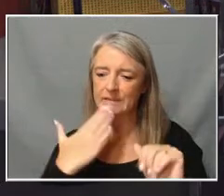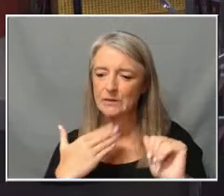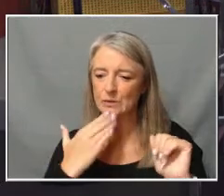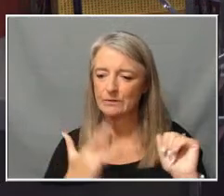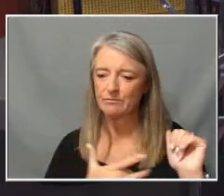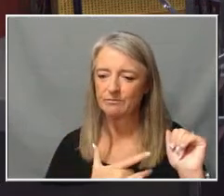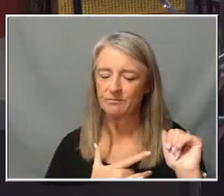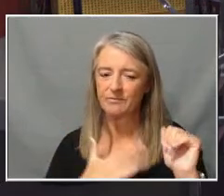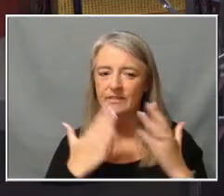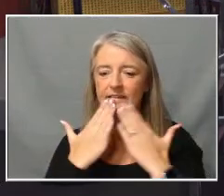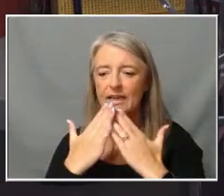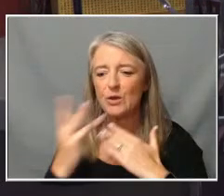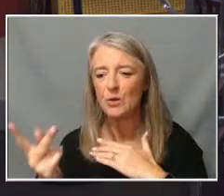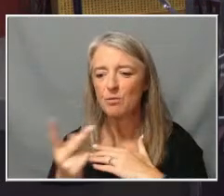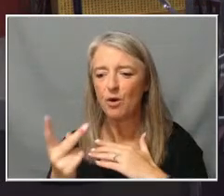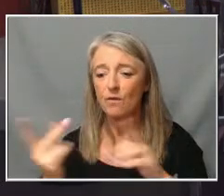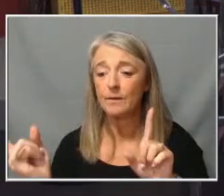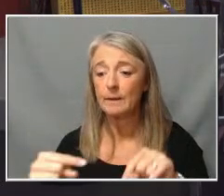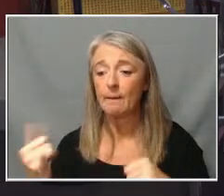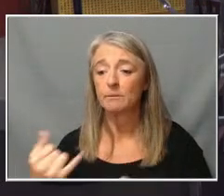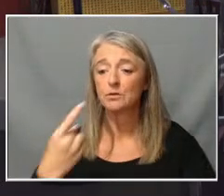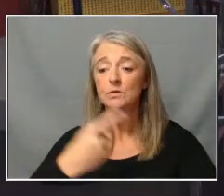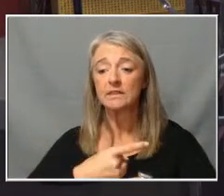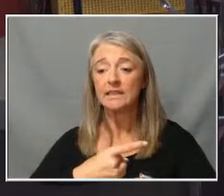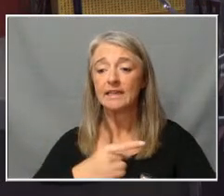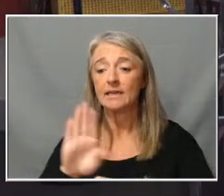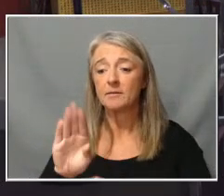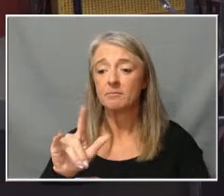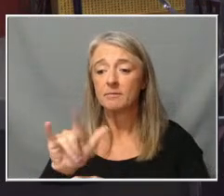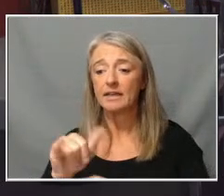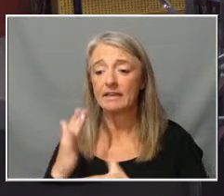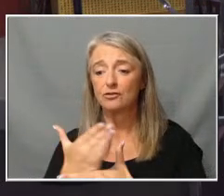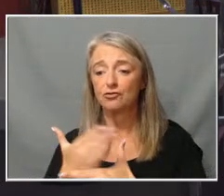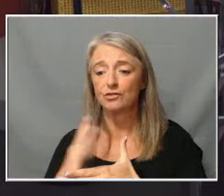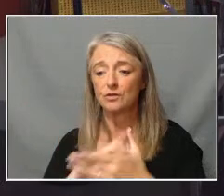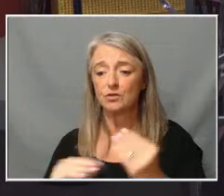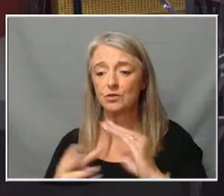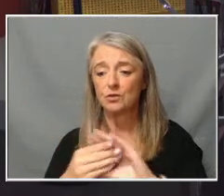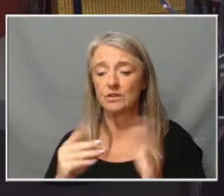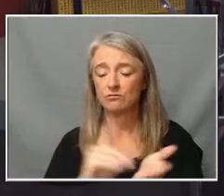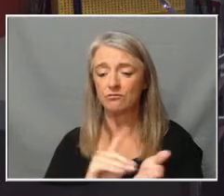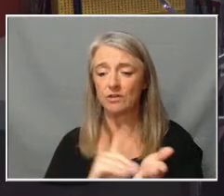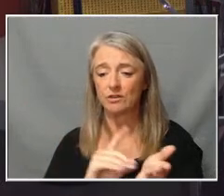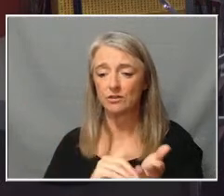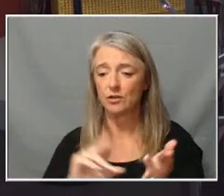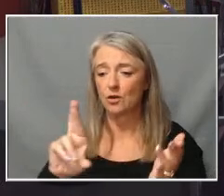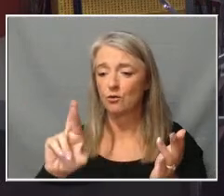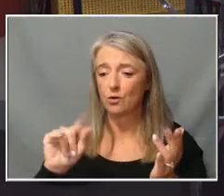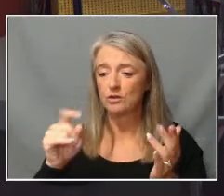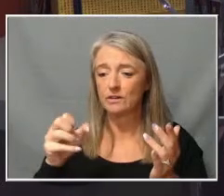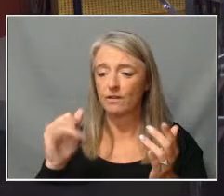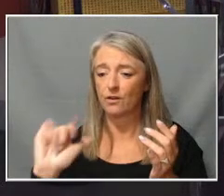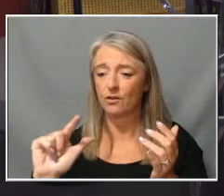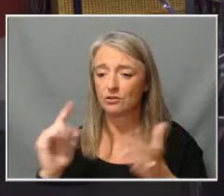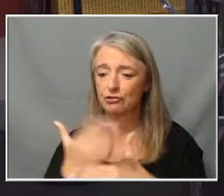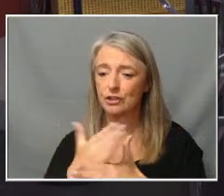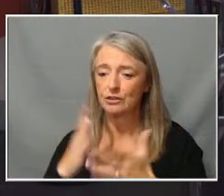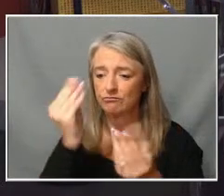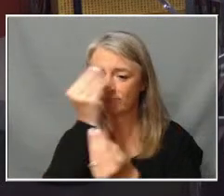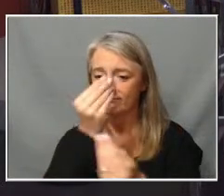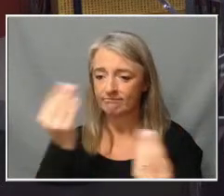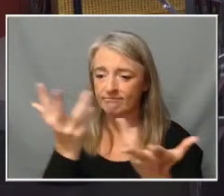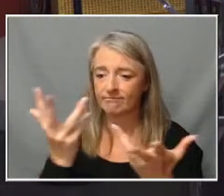both for being here with us today. Billy, sharing your story, and Dr. Rosenthal, always sharing your insight. Thank you so much. Thanks to all of our